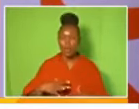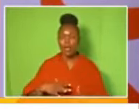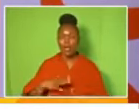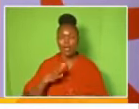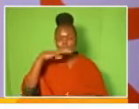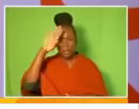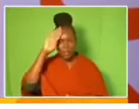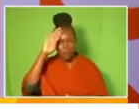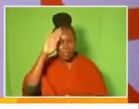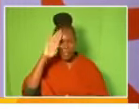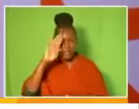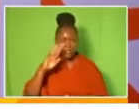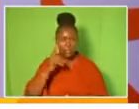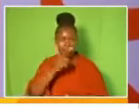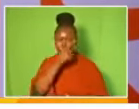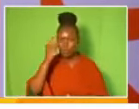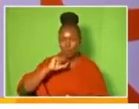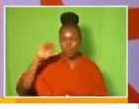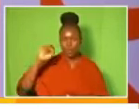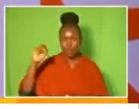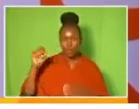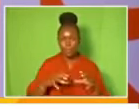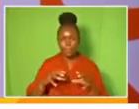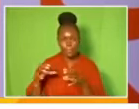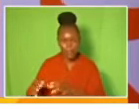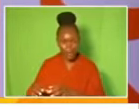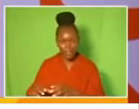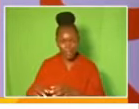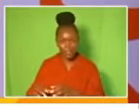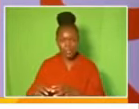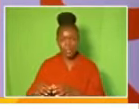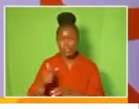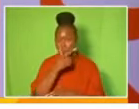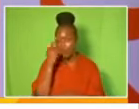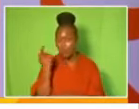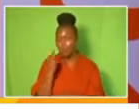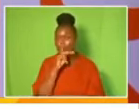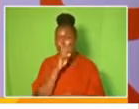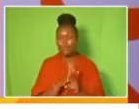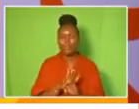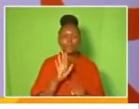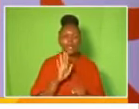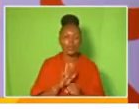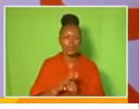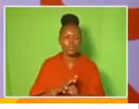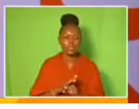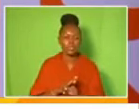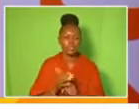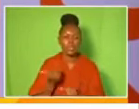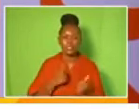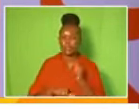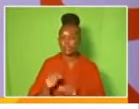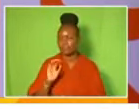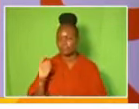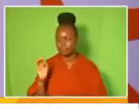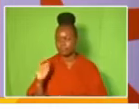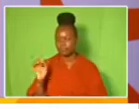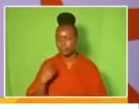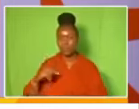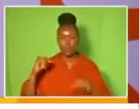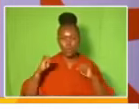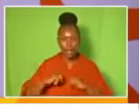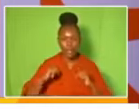political parties because of unfulfilled campaign promises. We agree that we need a